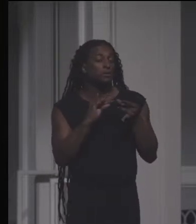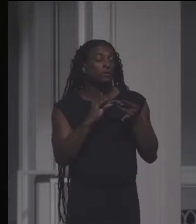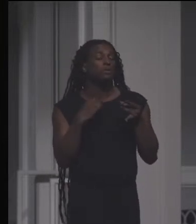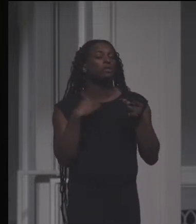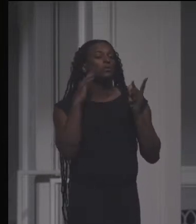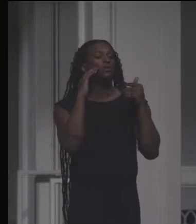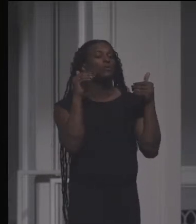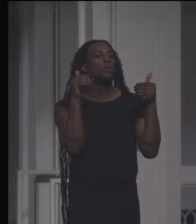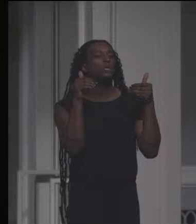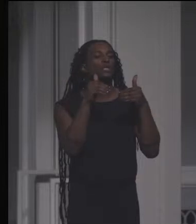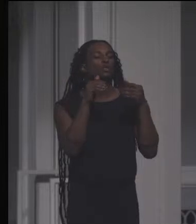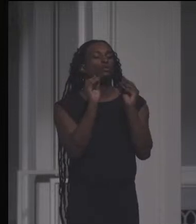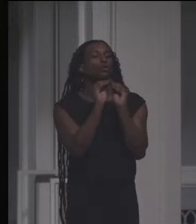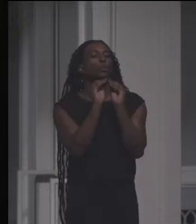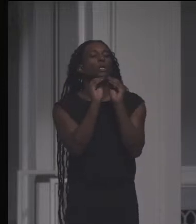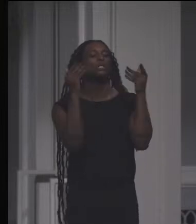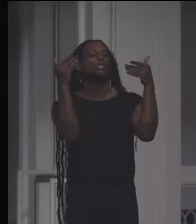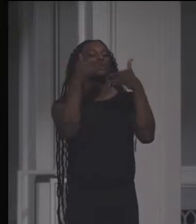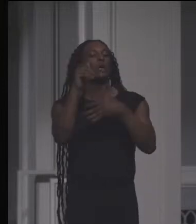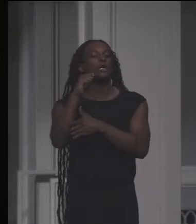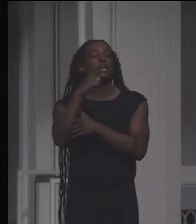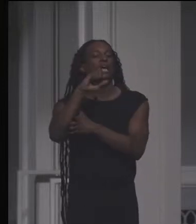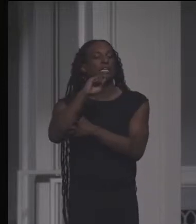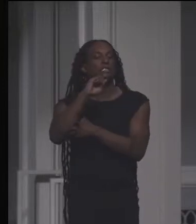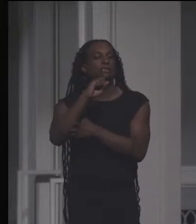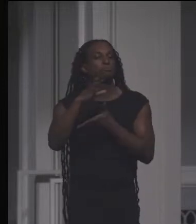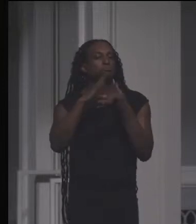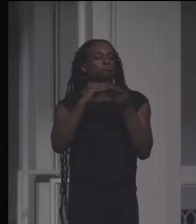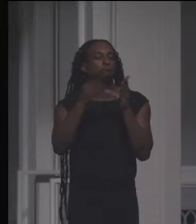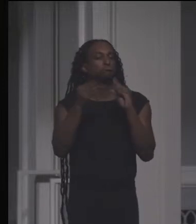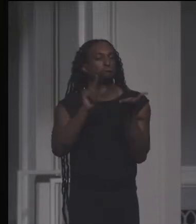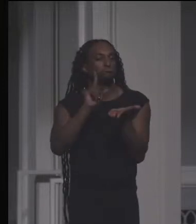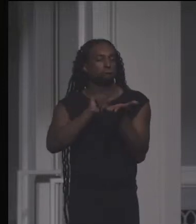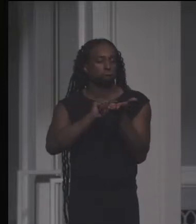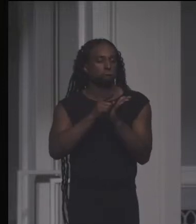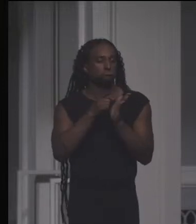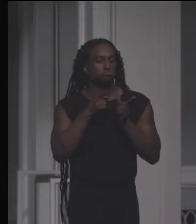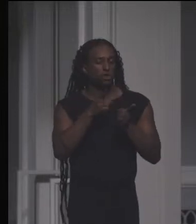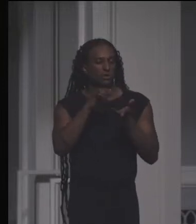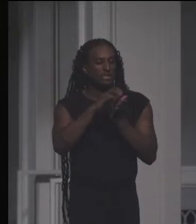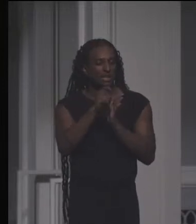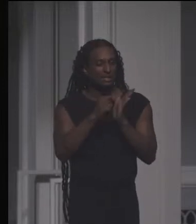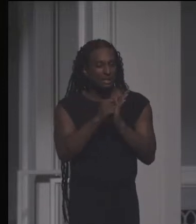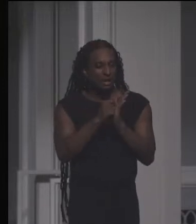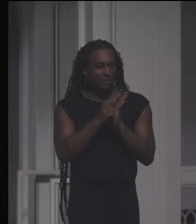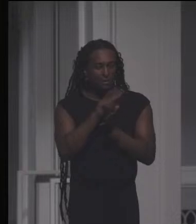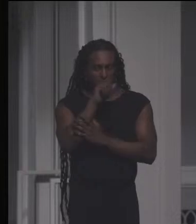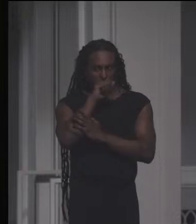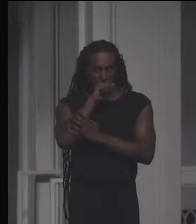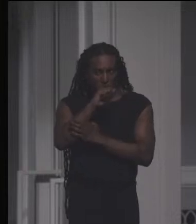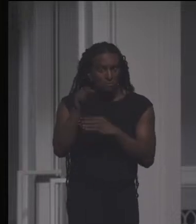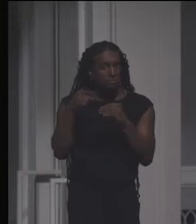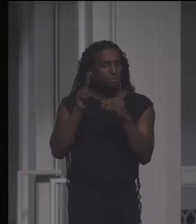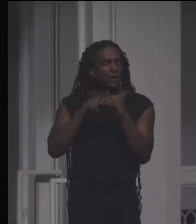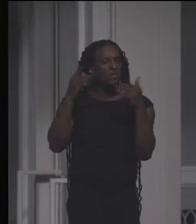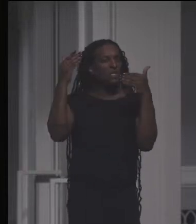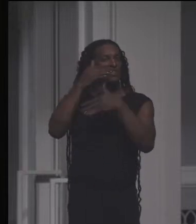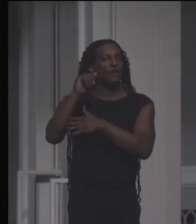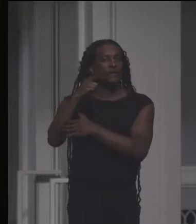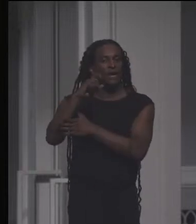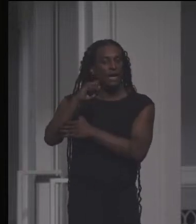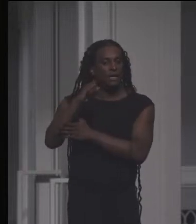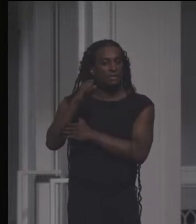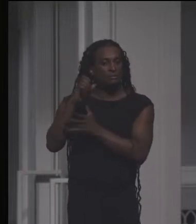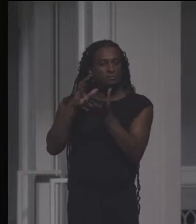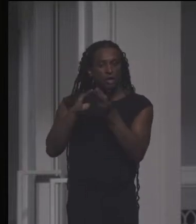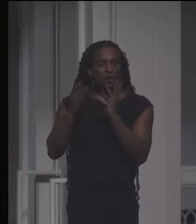on these kind of Dark Age novels. And what I loved about those novels was the